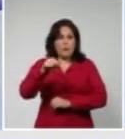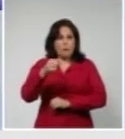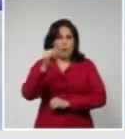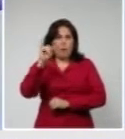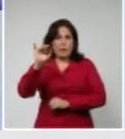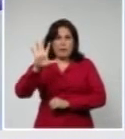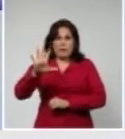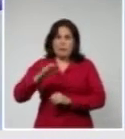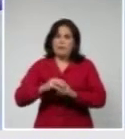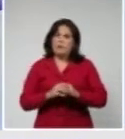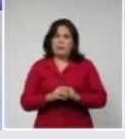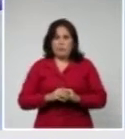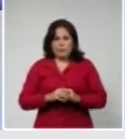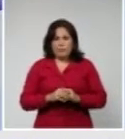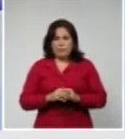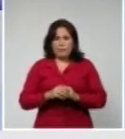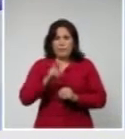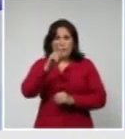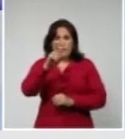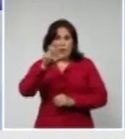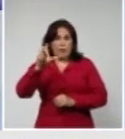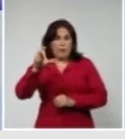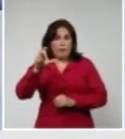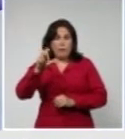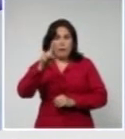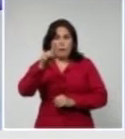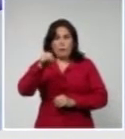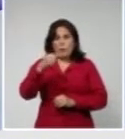days, standing at